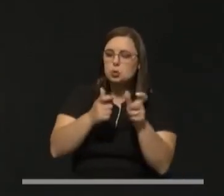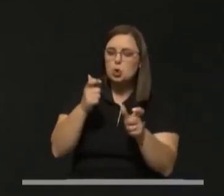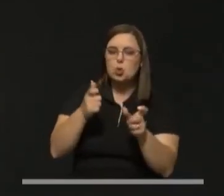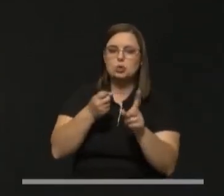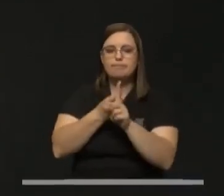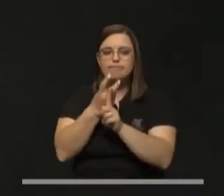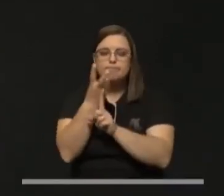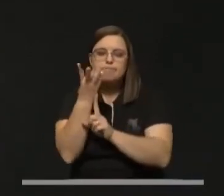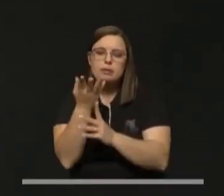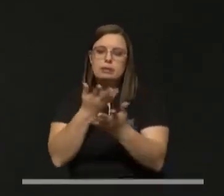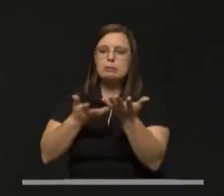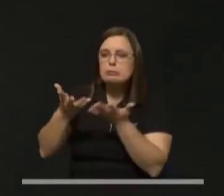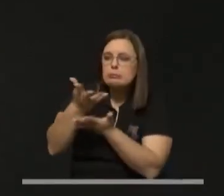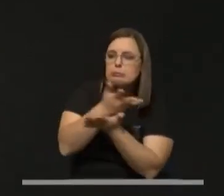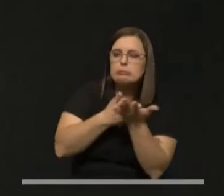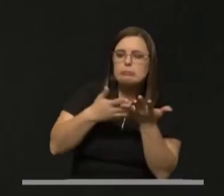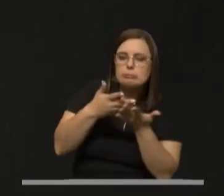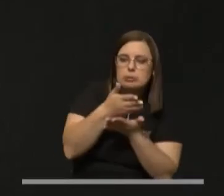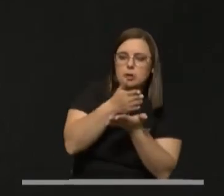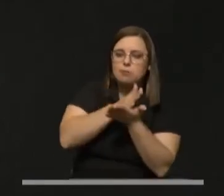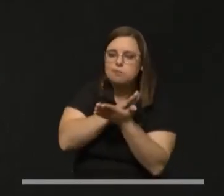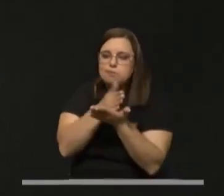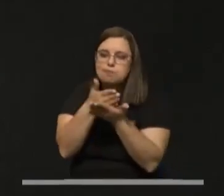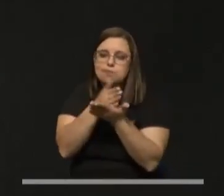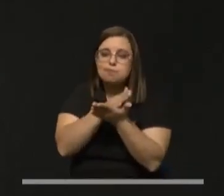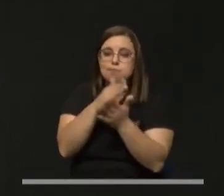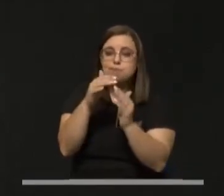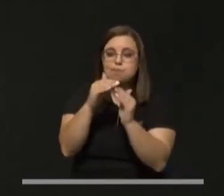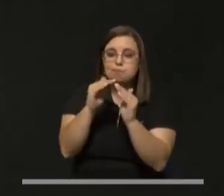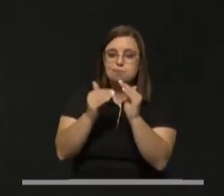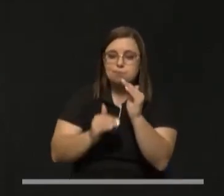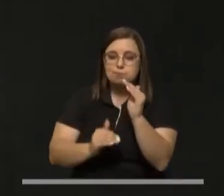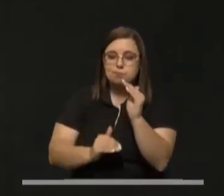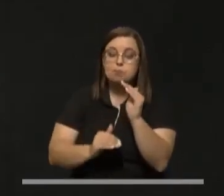many people who intermediated